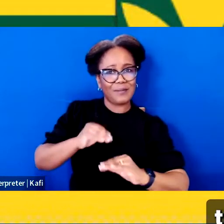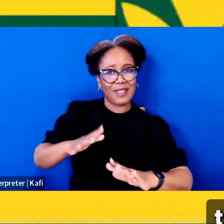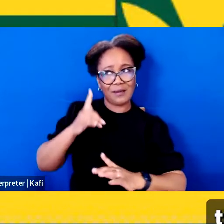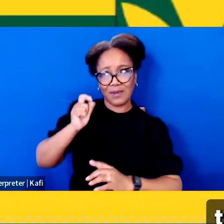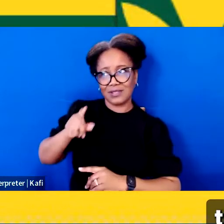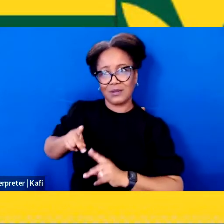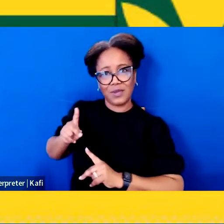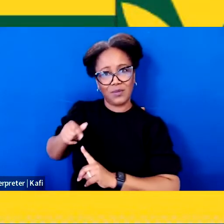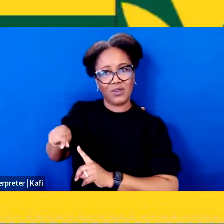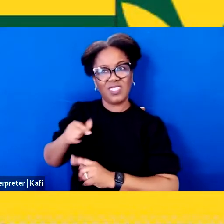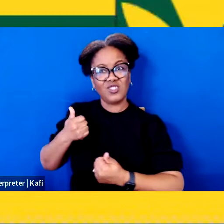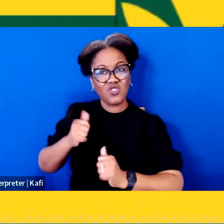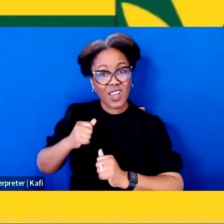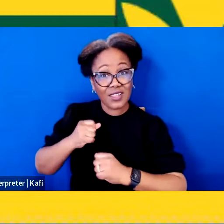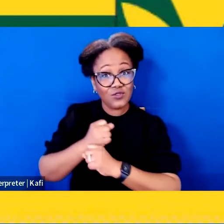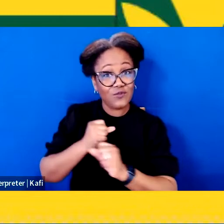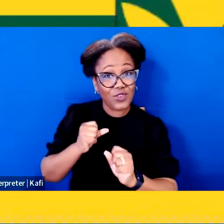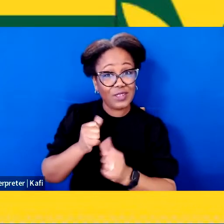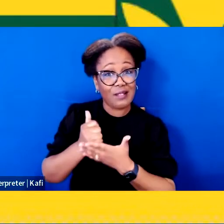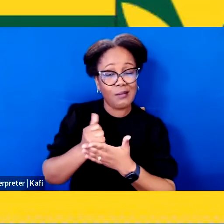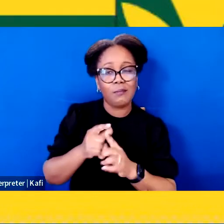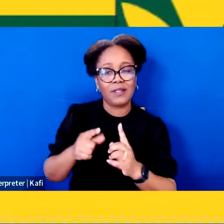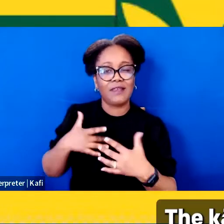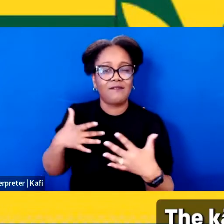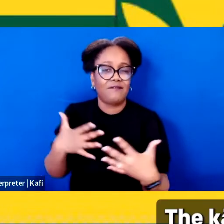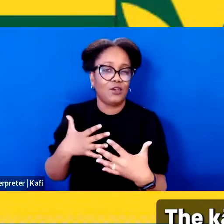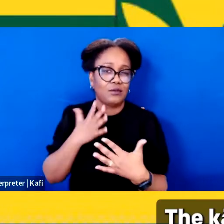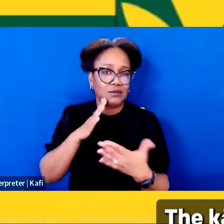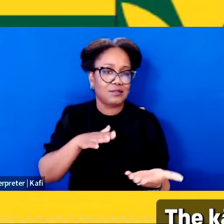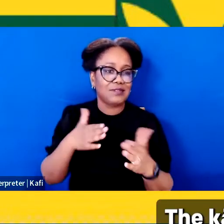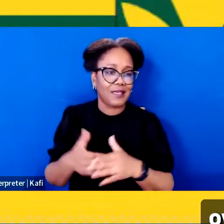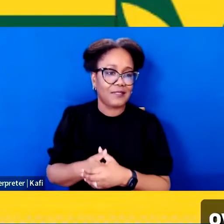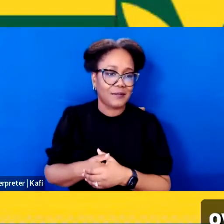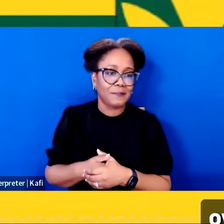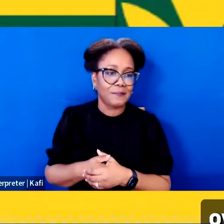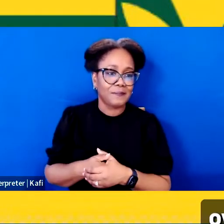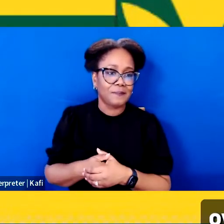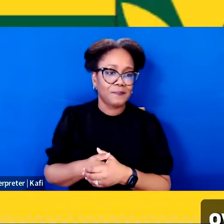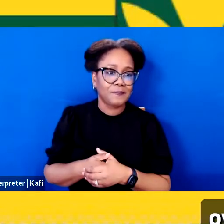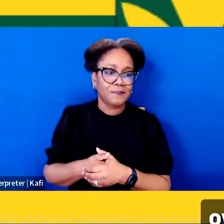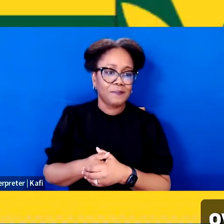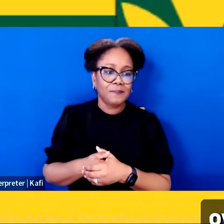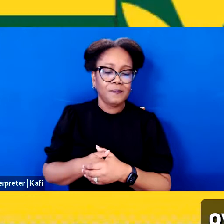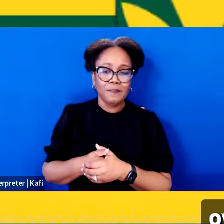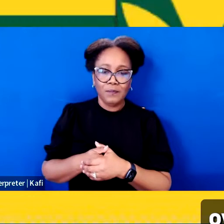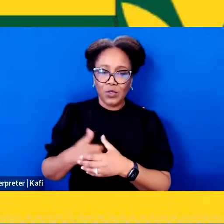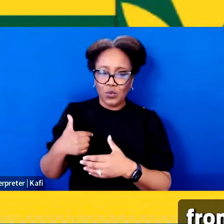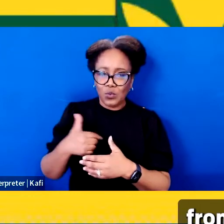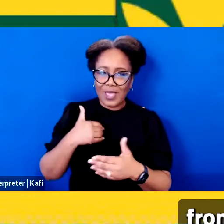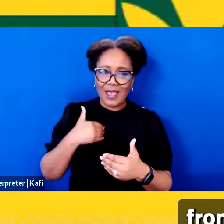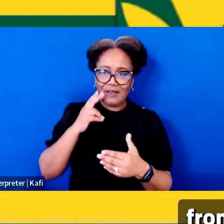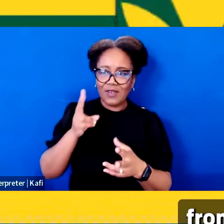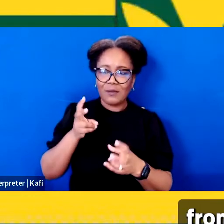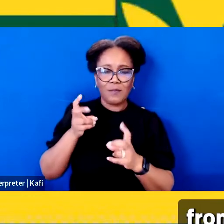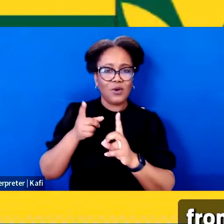to avoid the bloodshed of her people. The Kanaka Maoli have opposed the overthrow of their kingdom from